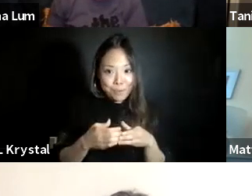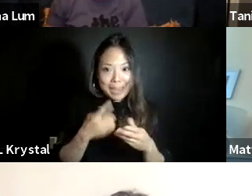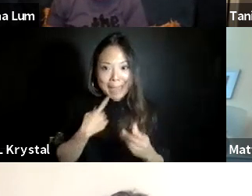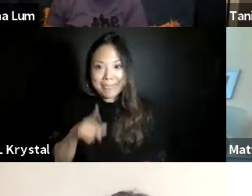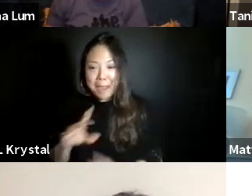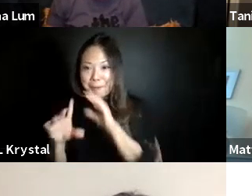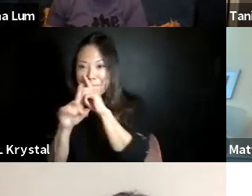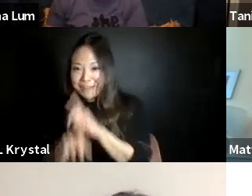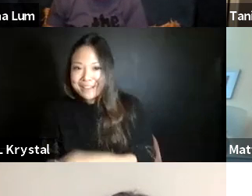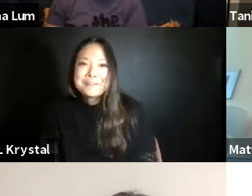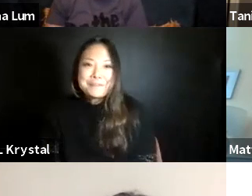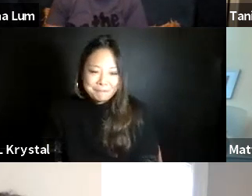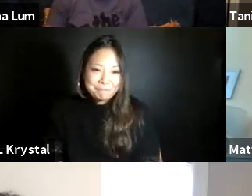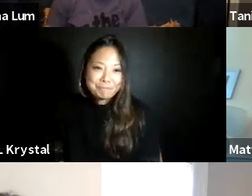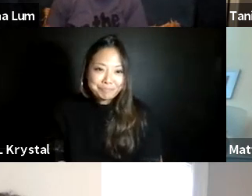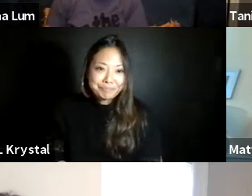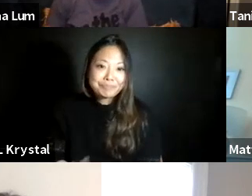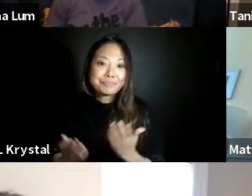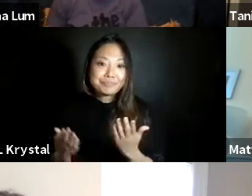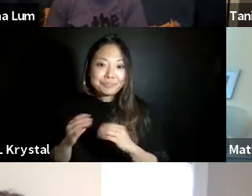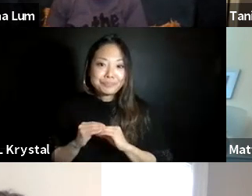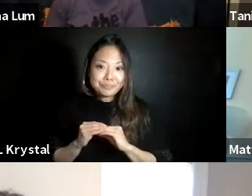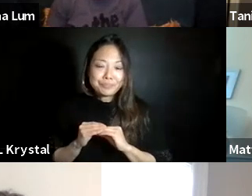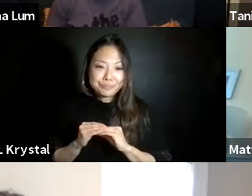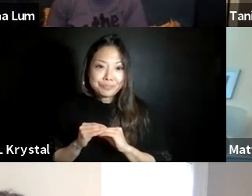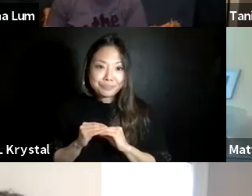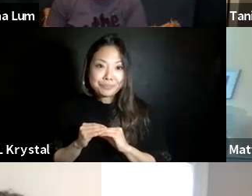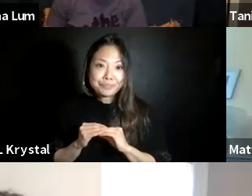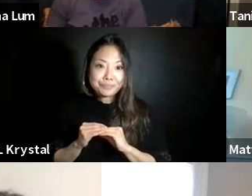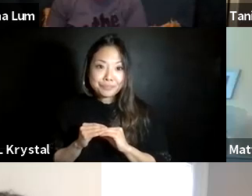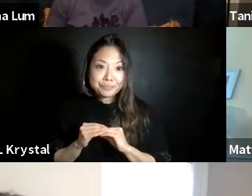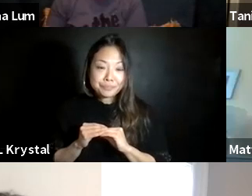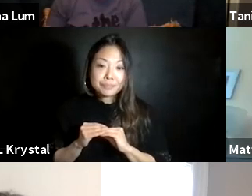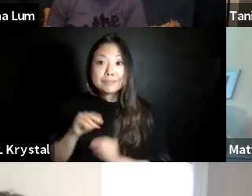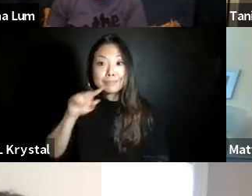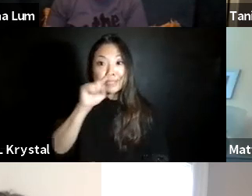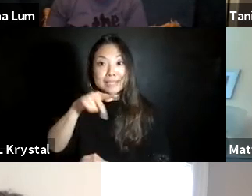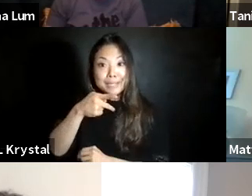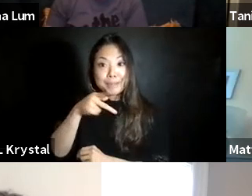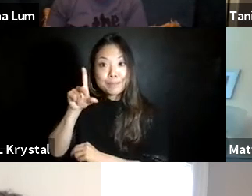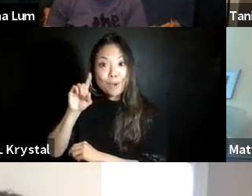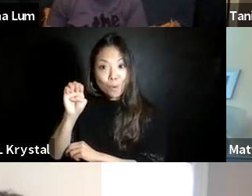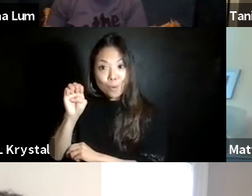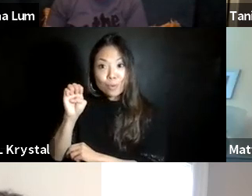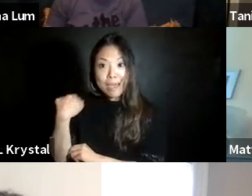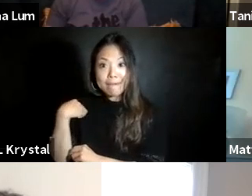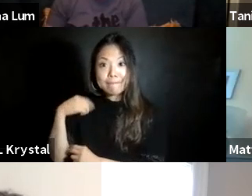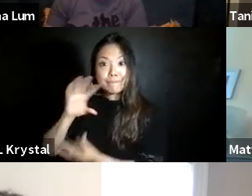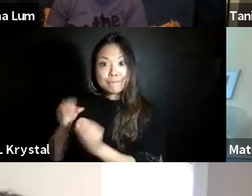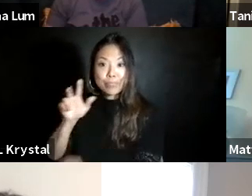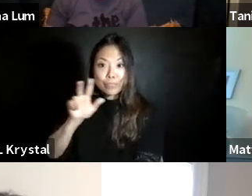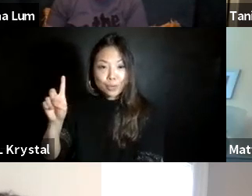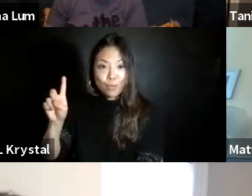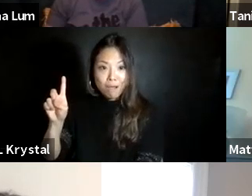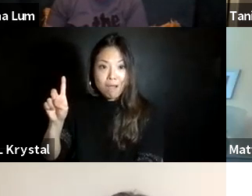So basically, you know, we used zip codes. We had 31 zip codes